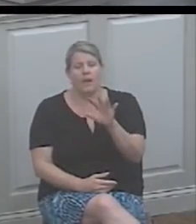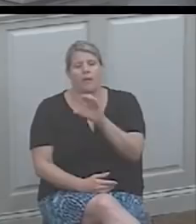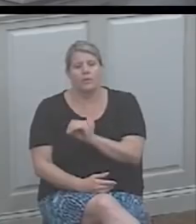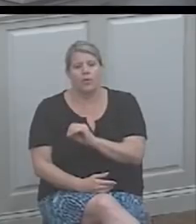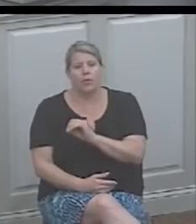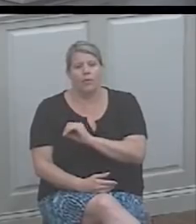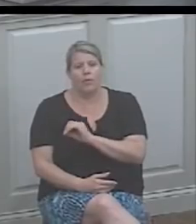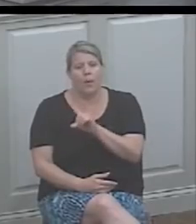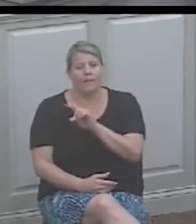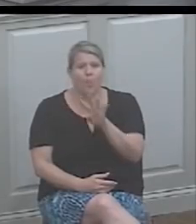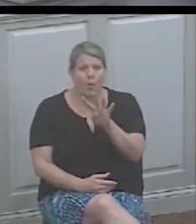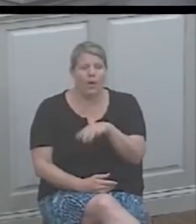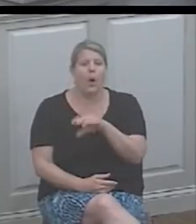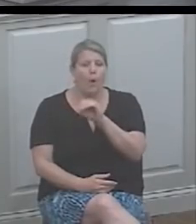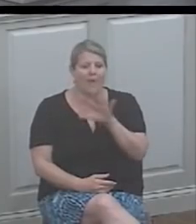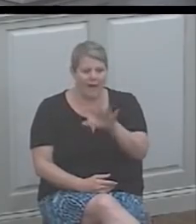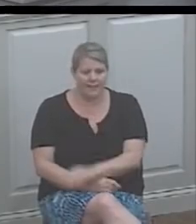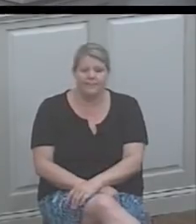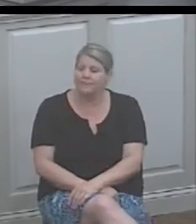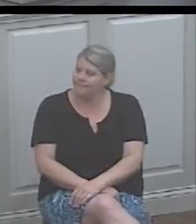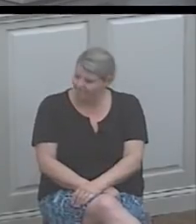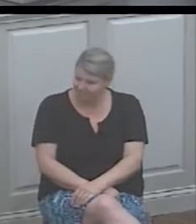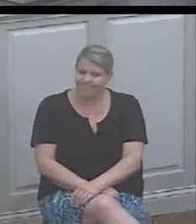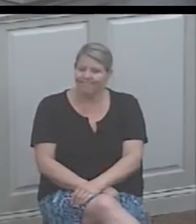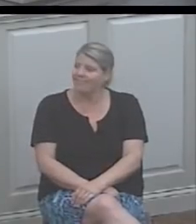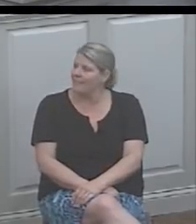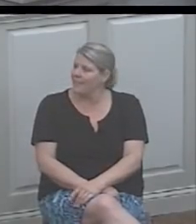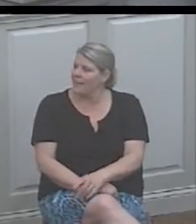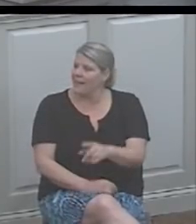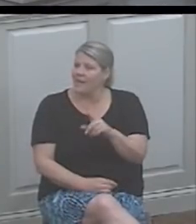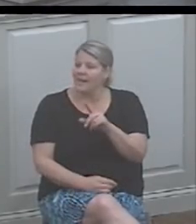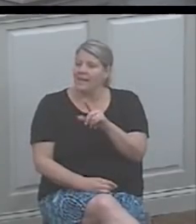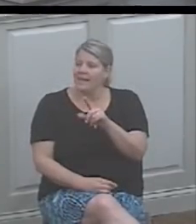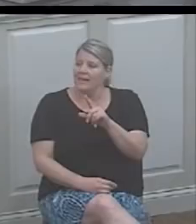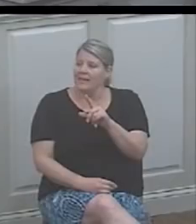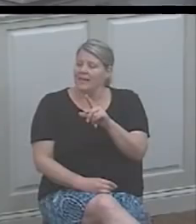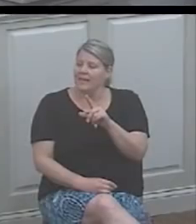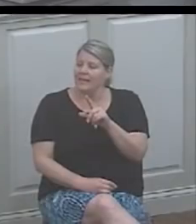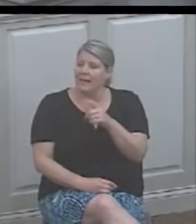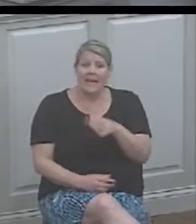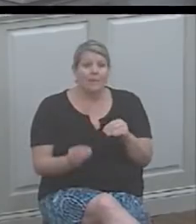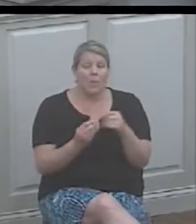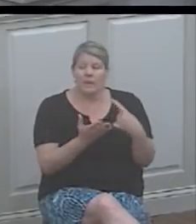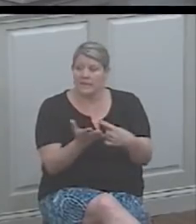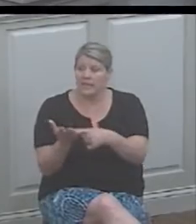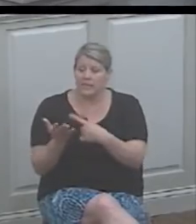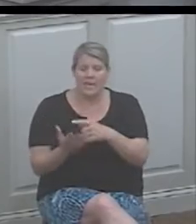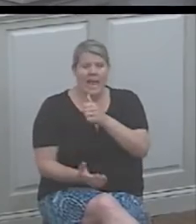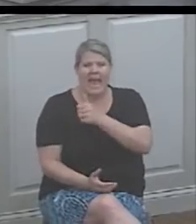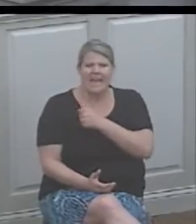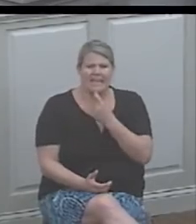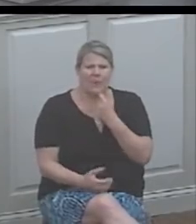2018-05-1405. Second. Thank you, Commissioner Terry. Second by Commissioner Cottle. Further discussion? I need to make sure the